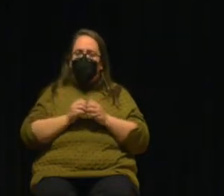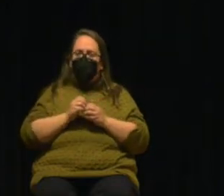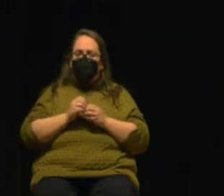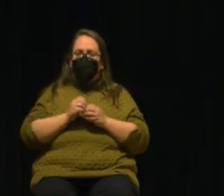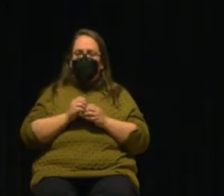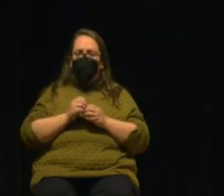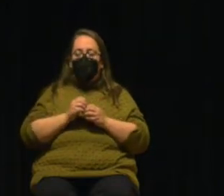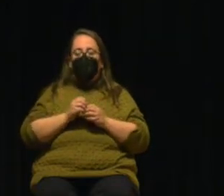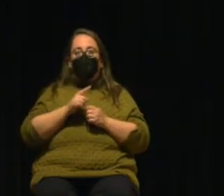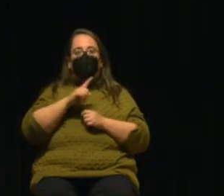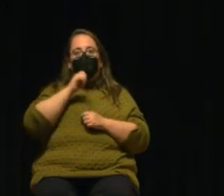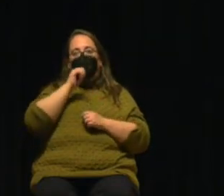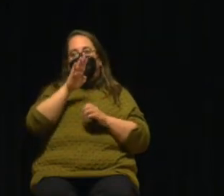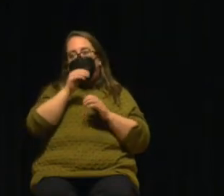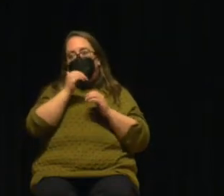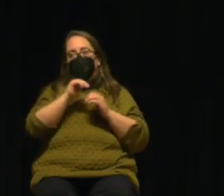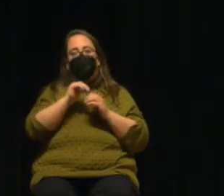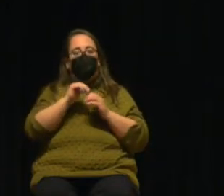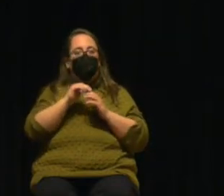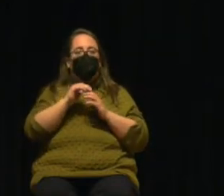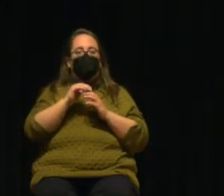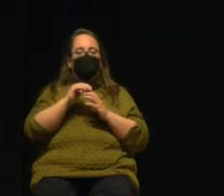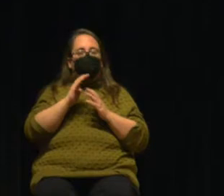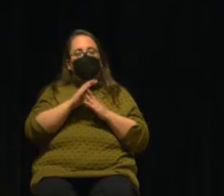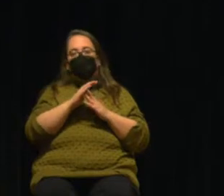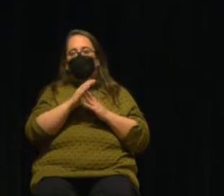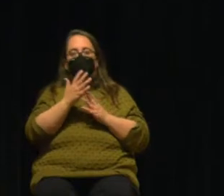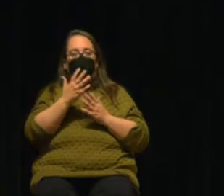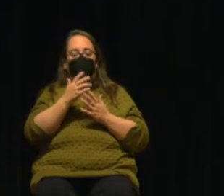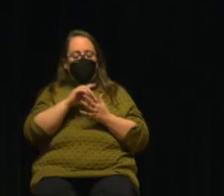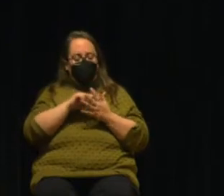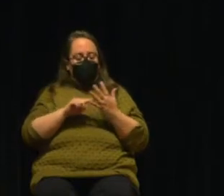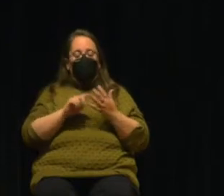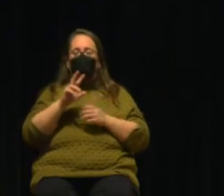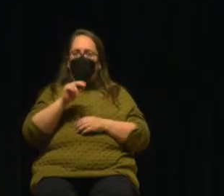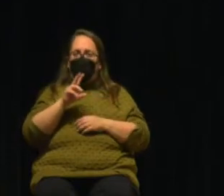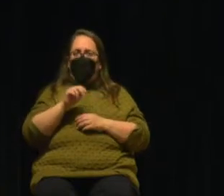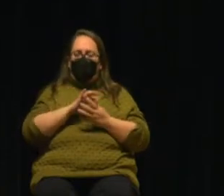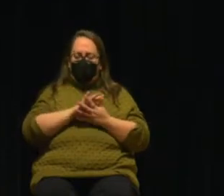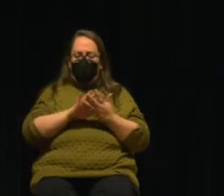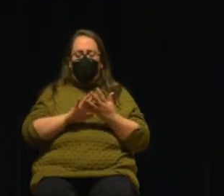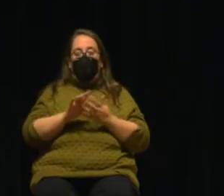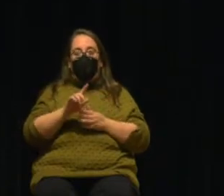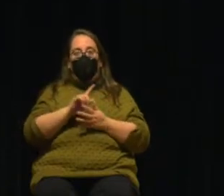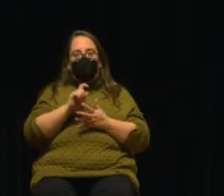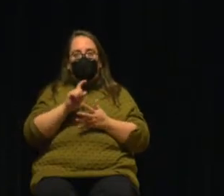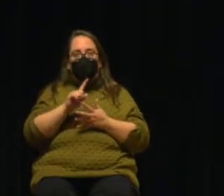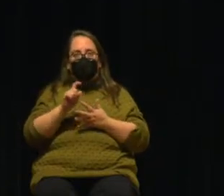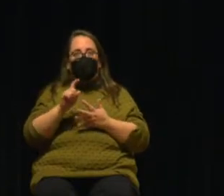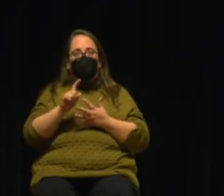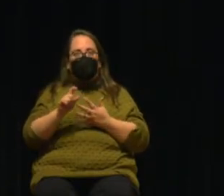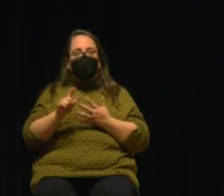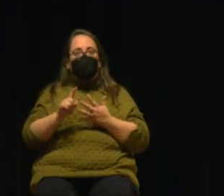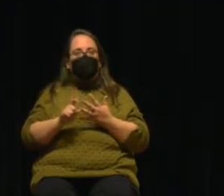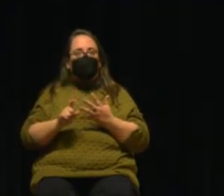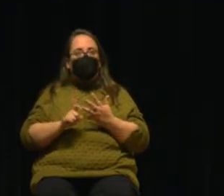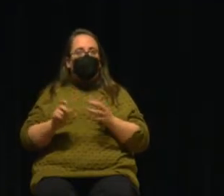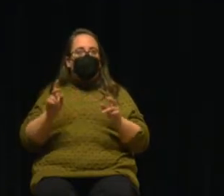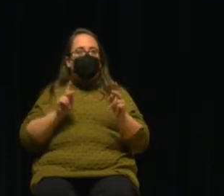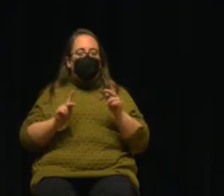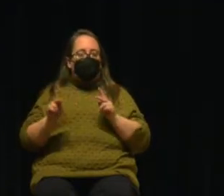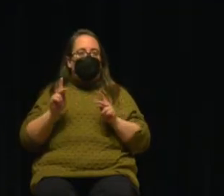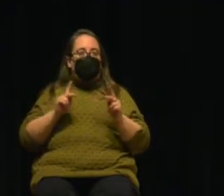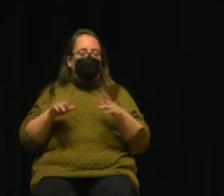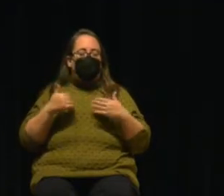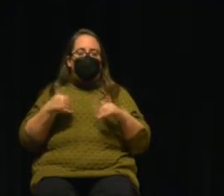the narrow elite of the Black community. They were instead hundreds of remarkable individuals who